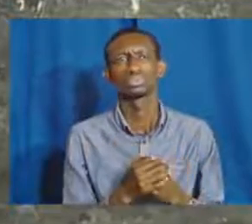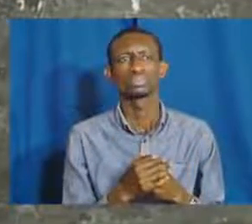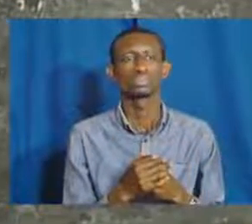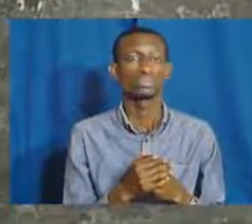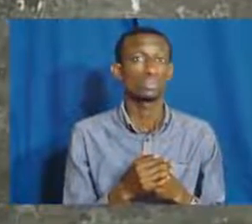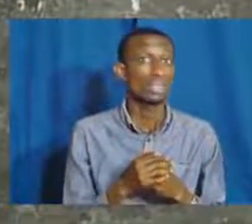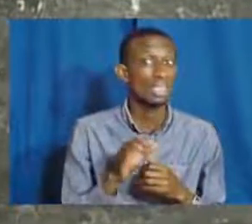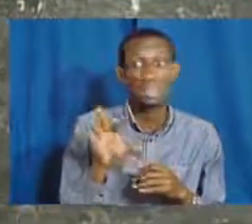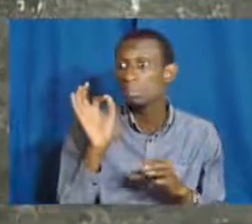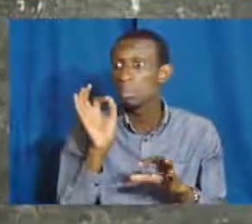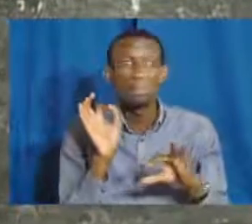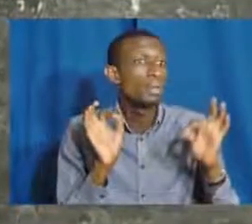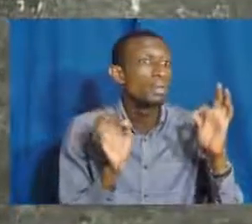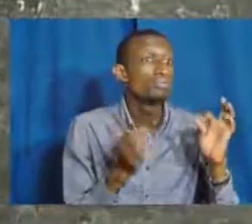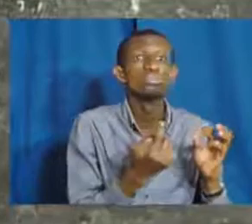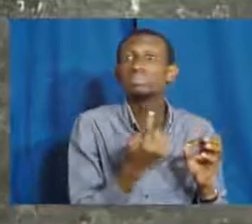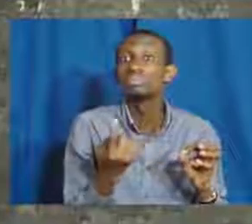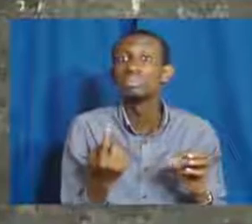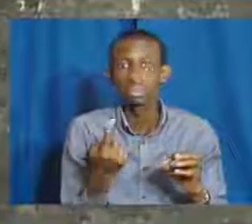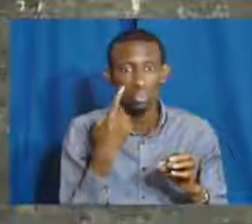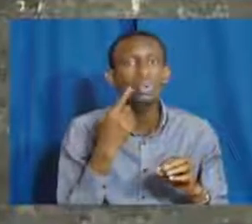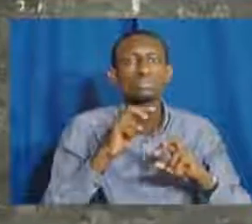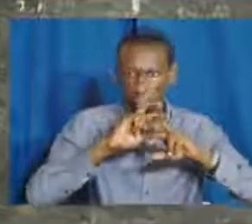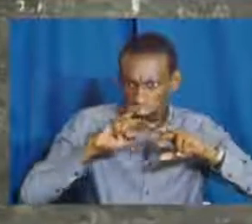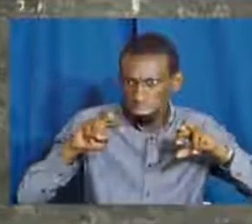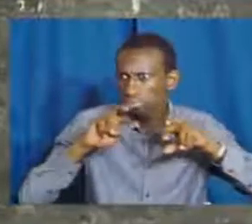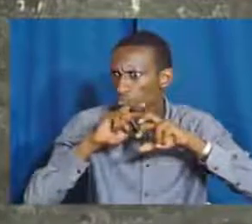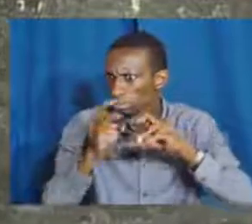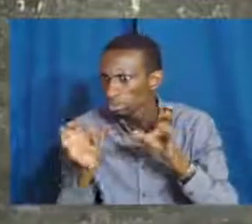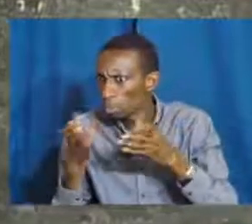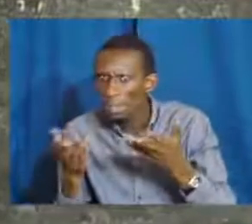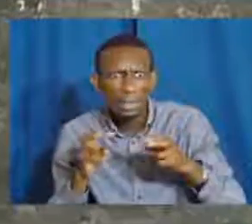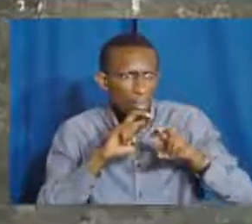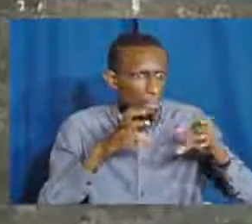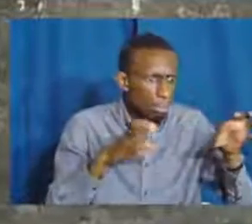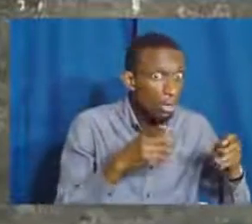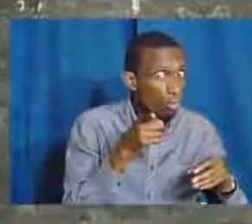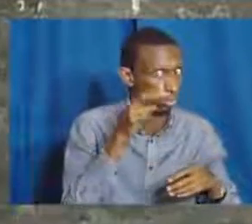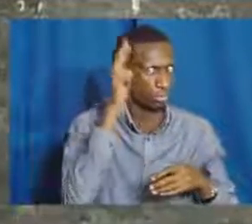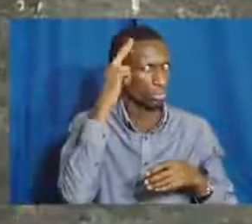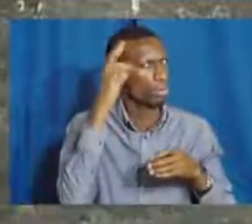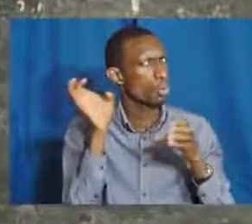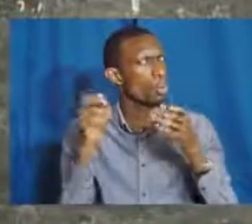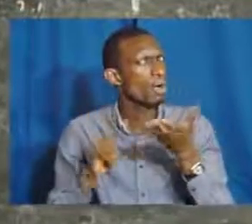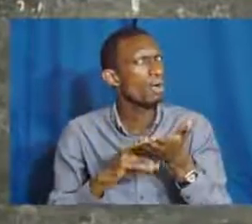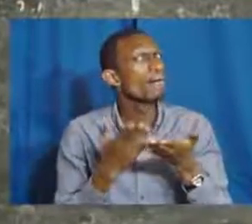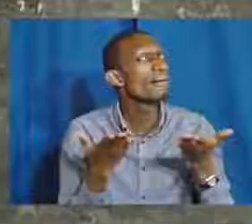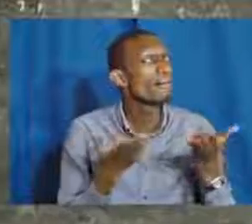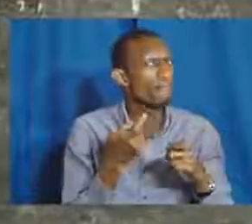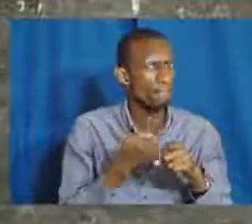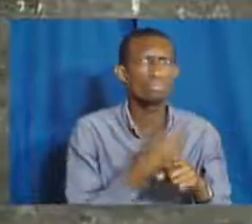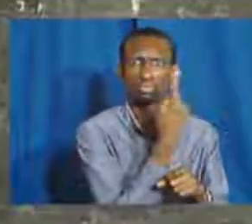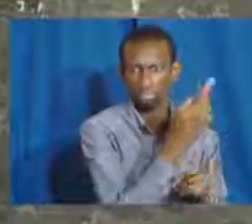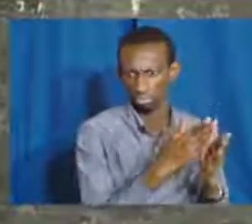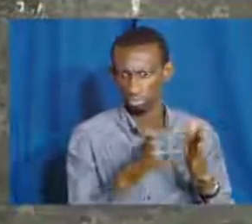you pick from here, and then find the group. Remember, the groups that we are using range from 1 up to